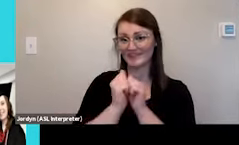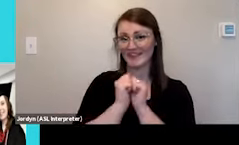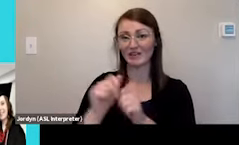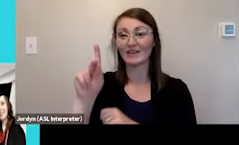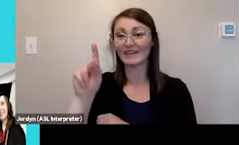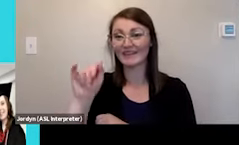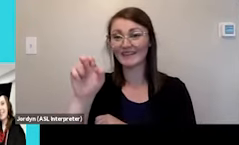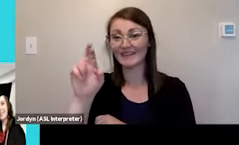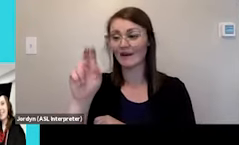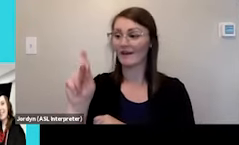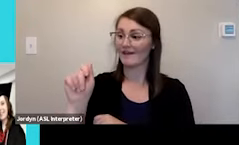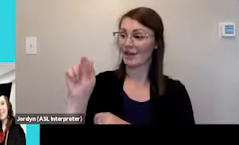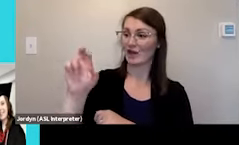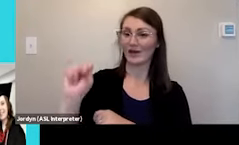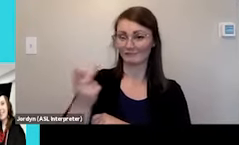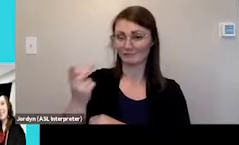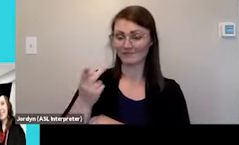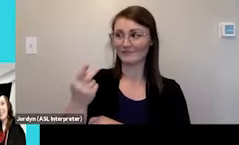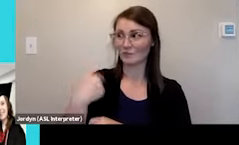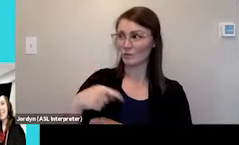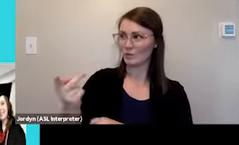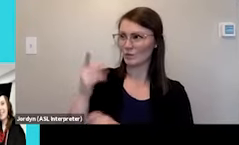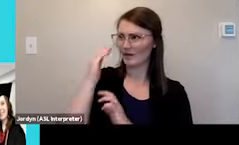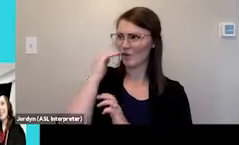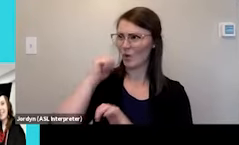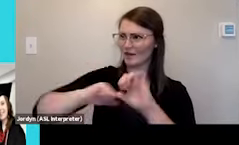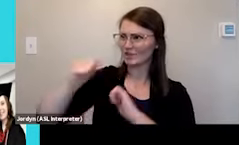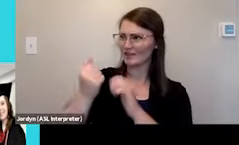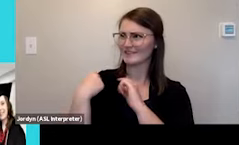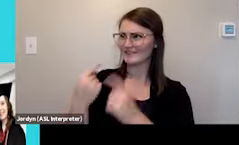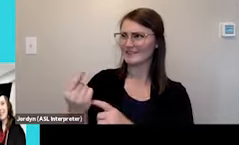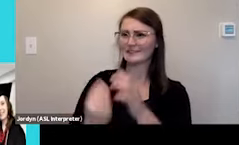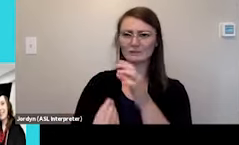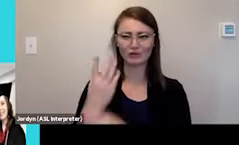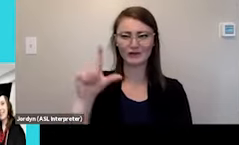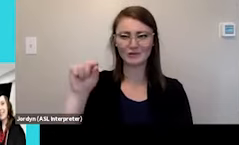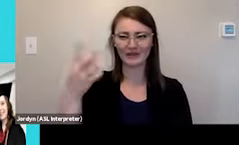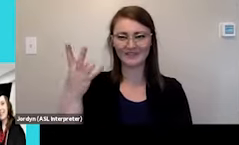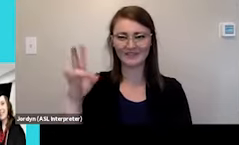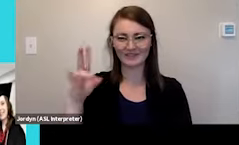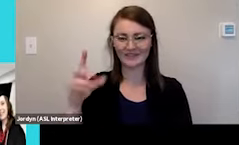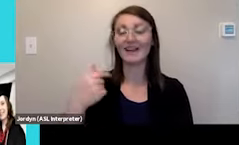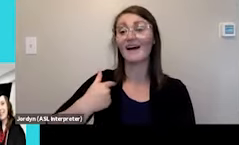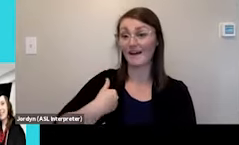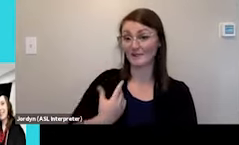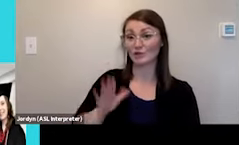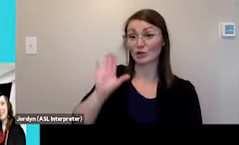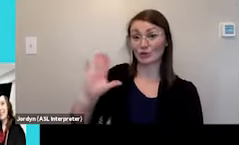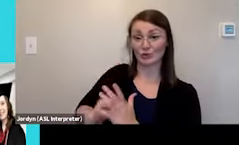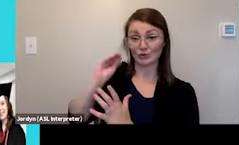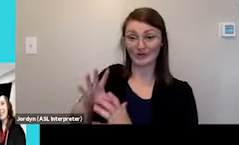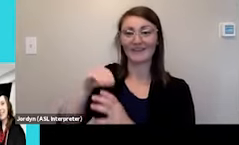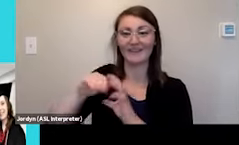since the summer of 2017. I was one of her students in the ACE